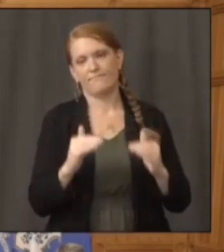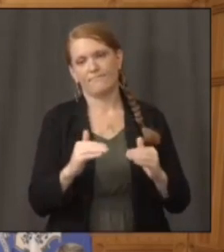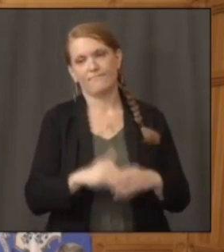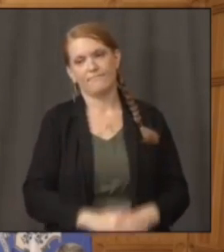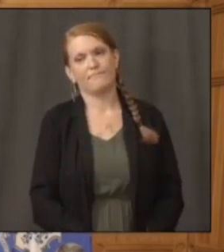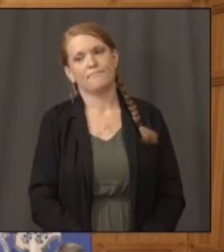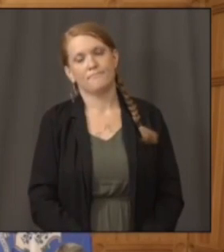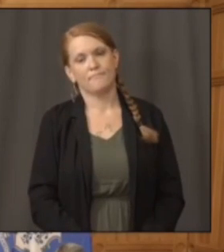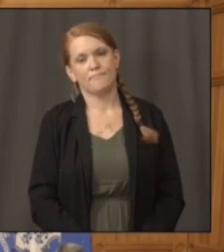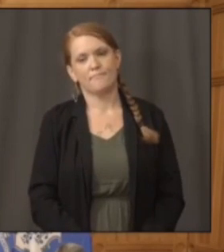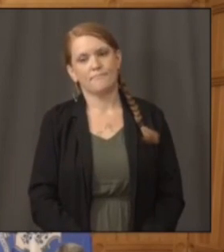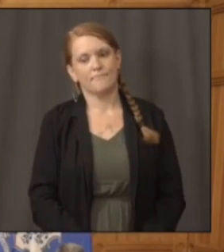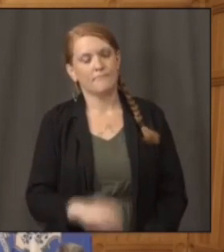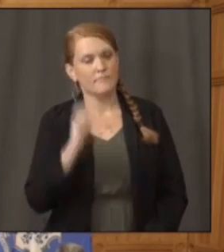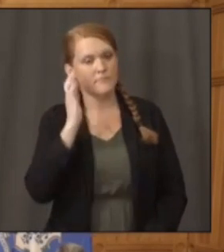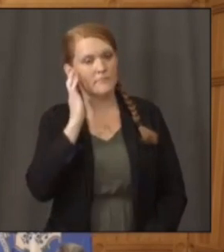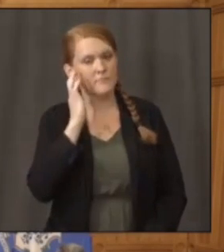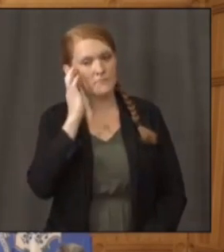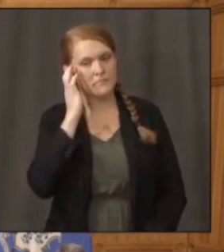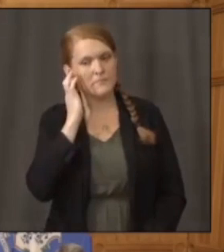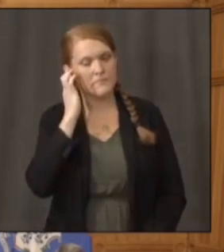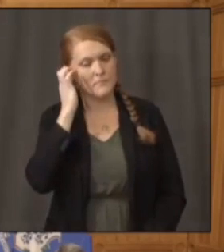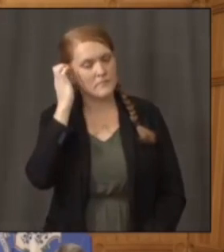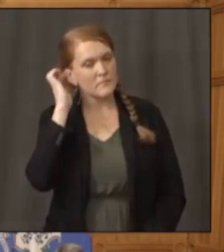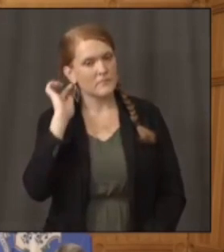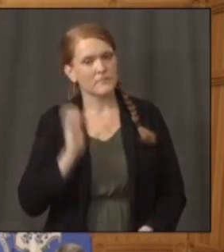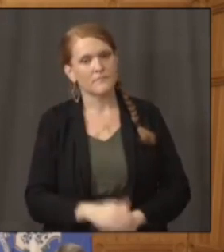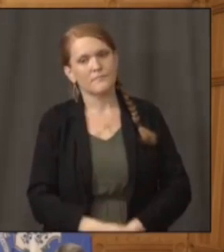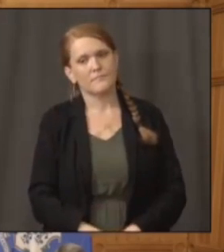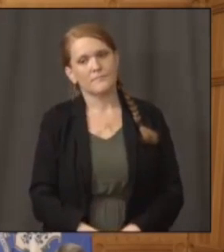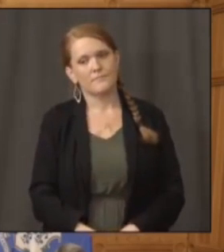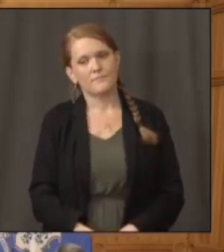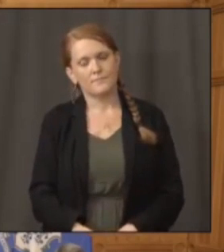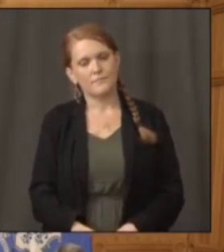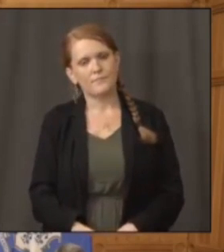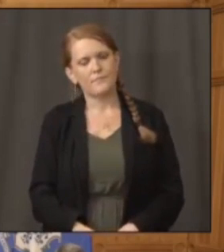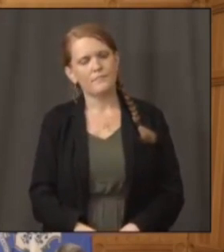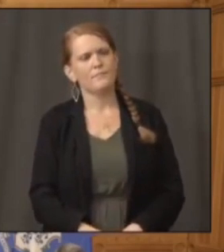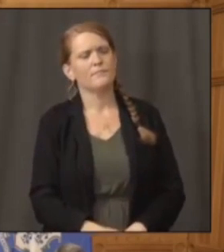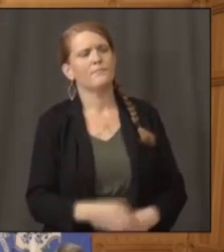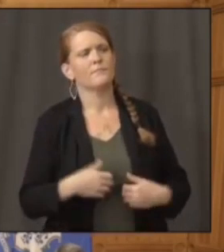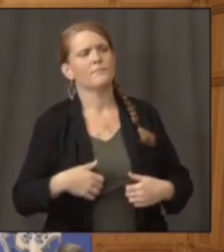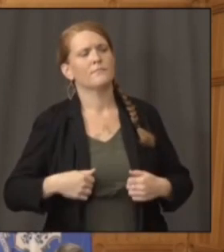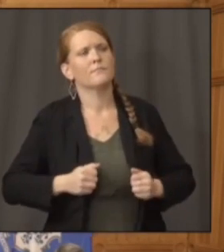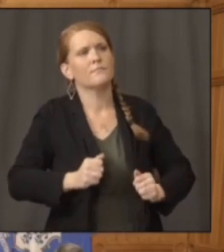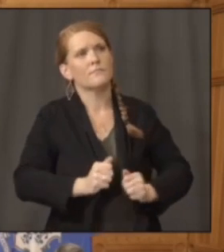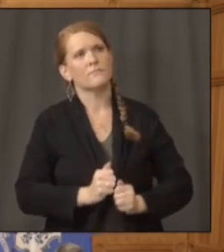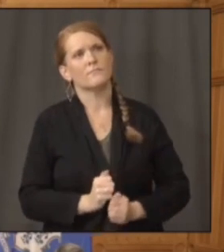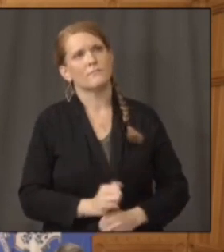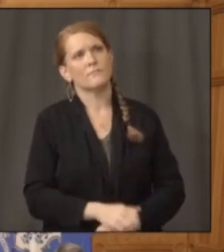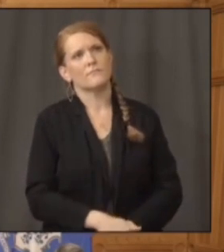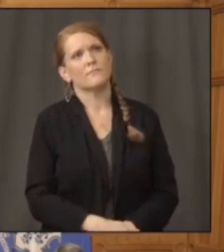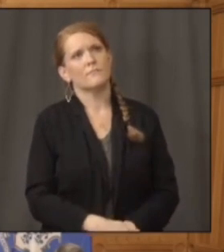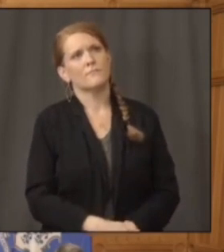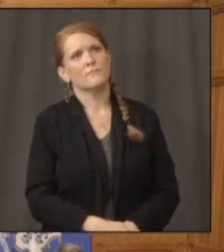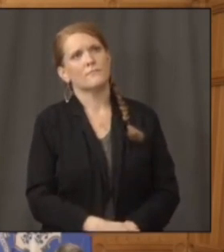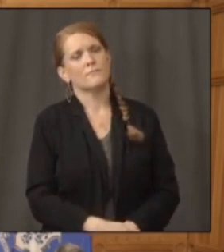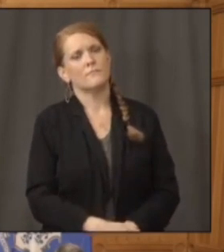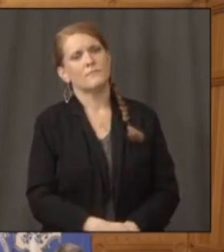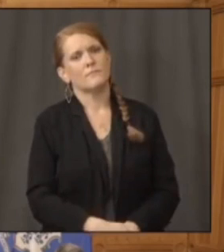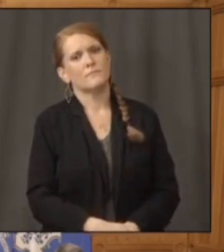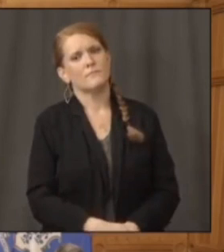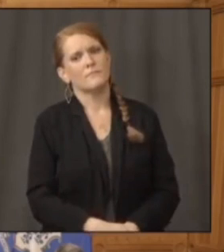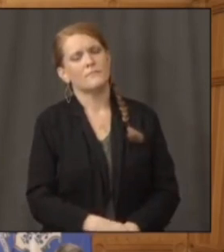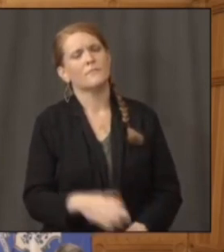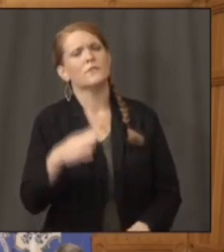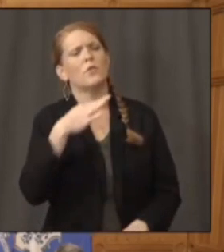Thanks, Max. Governor, would you say that some of this ultra-conservative criticism about